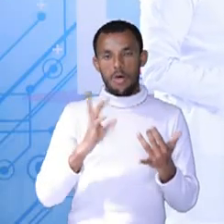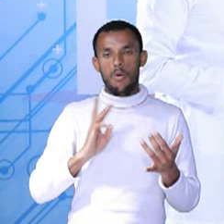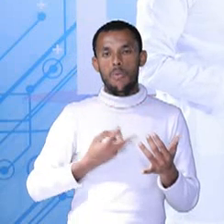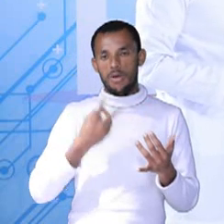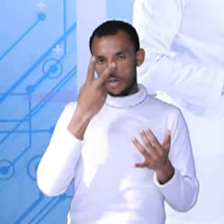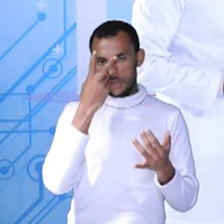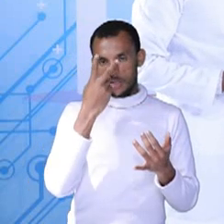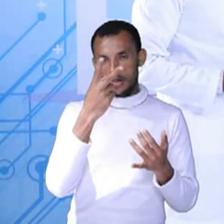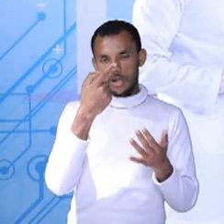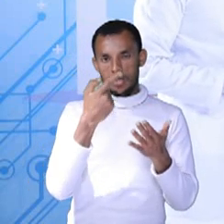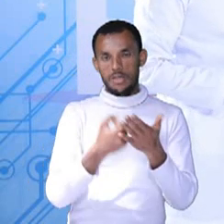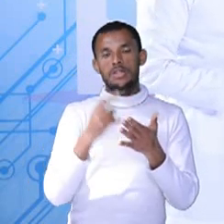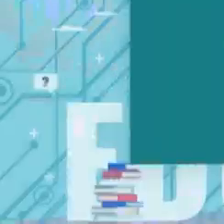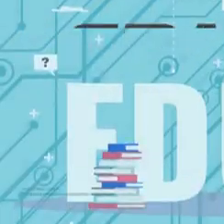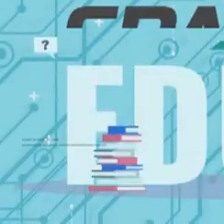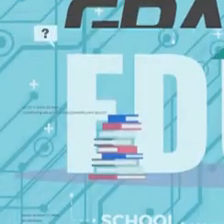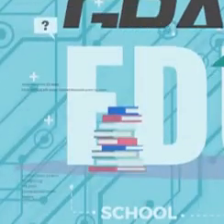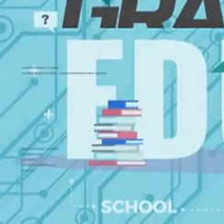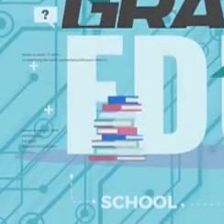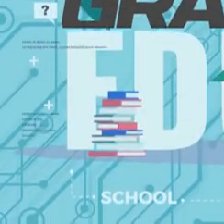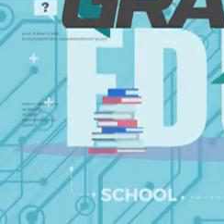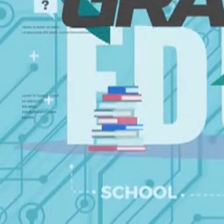to see these applications.